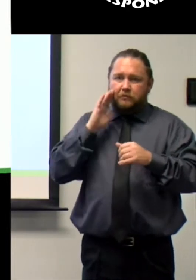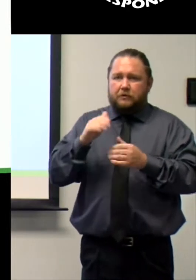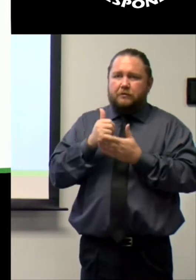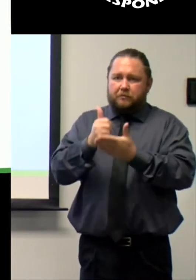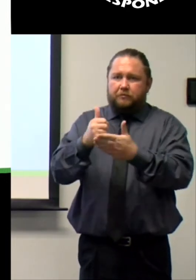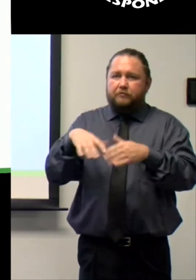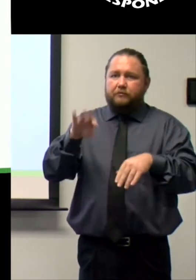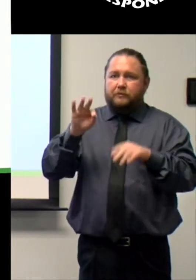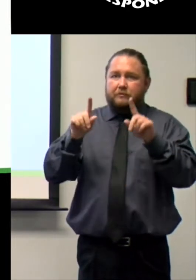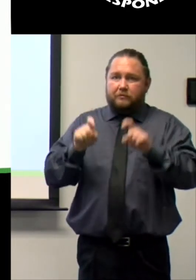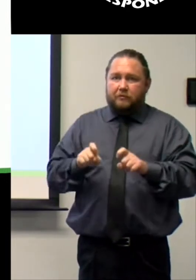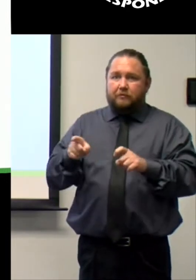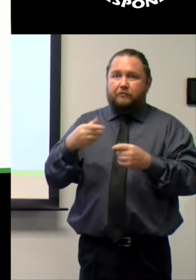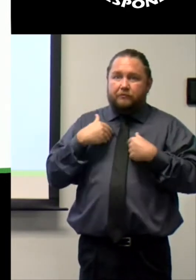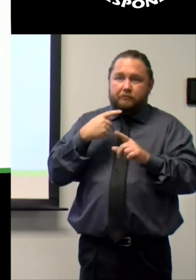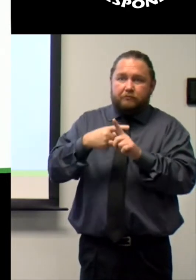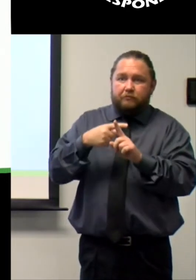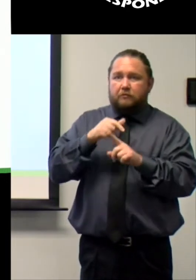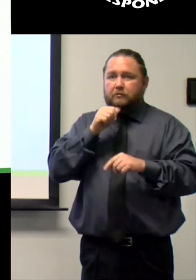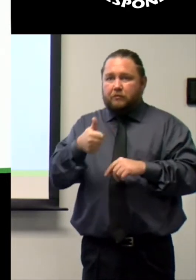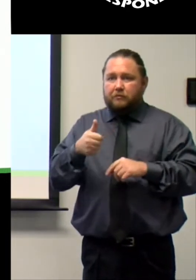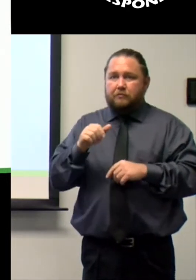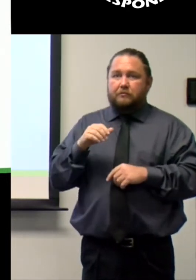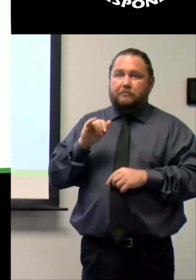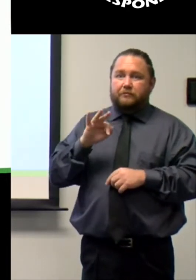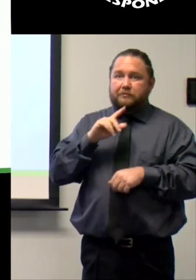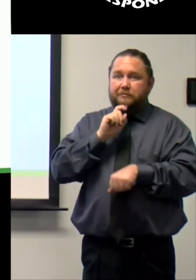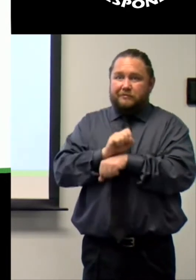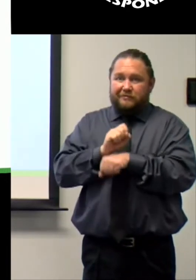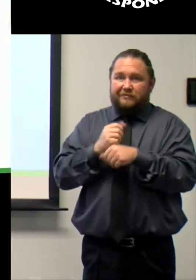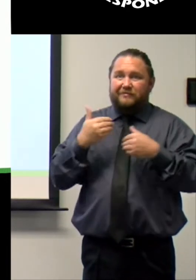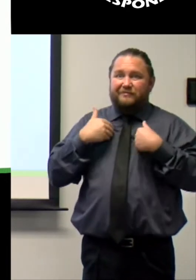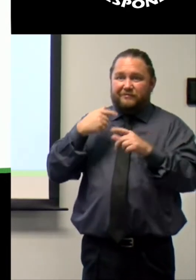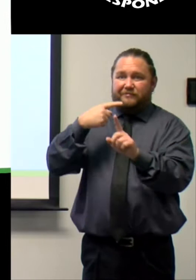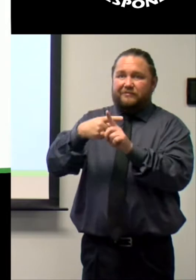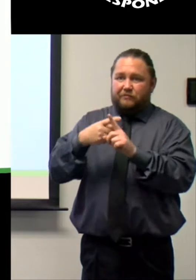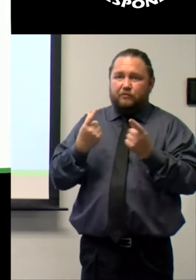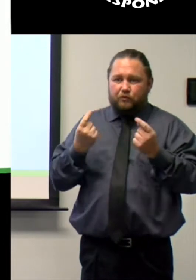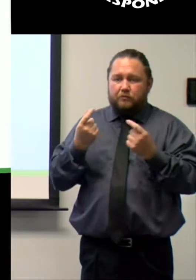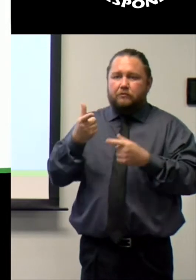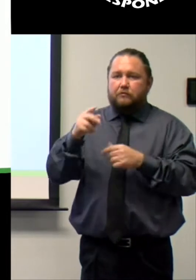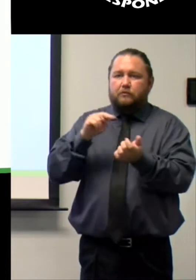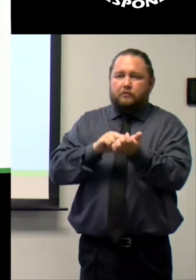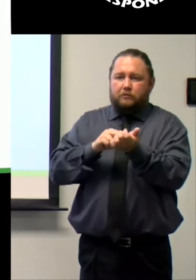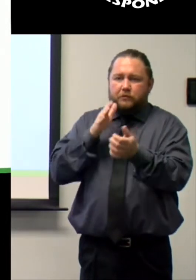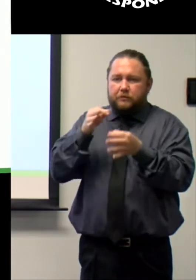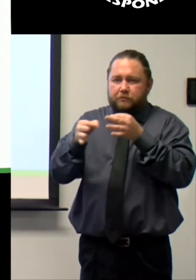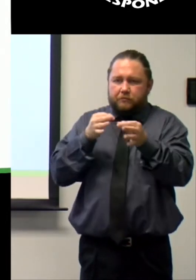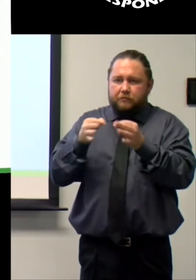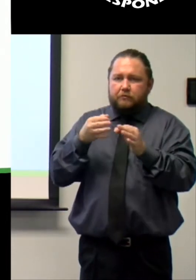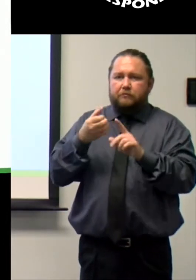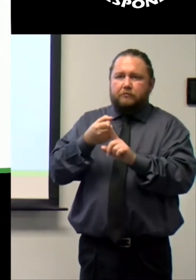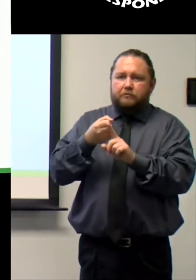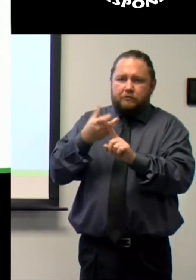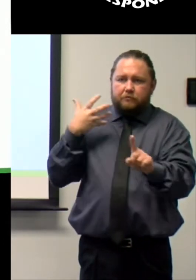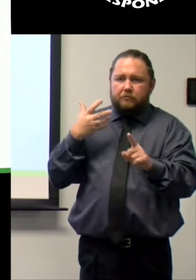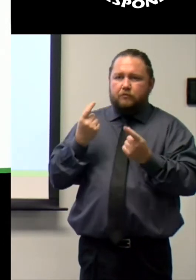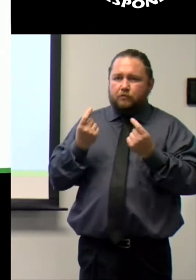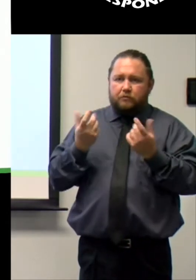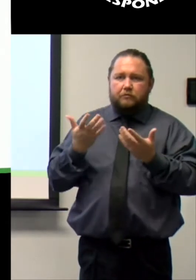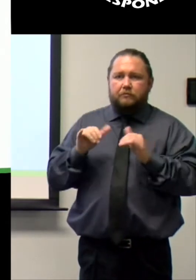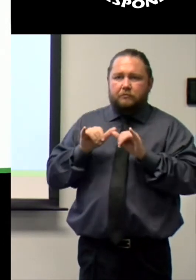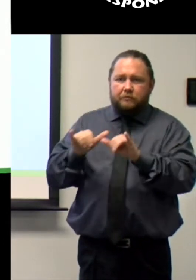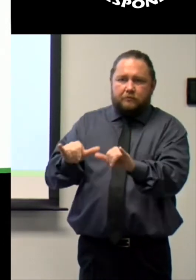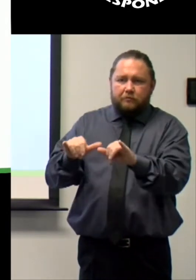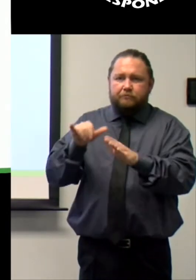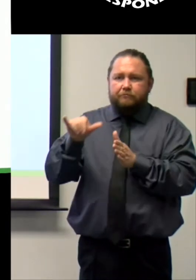required or instructed to stay away from other people, stay at home, self-quarantine, unless their symptoms become so